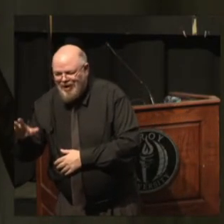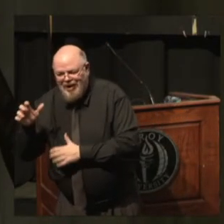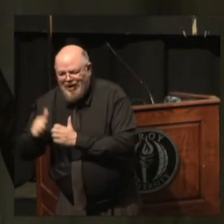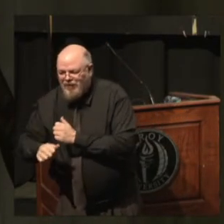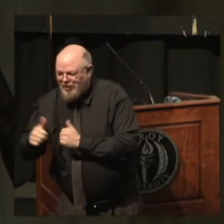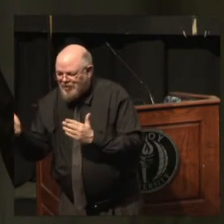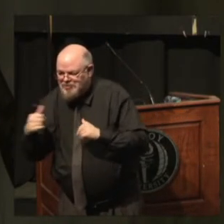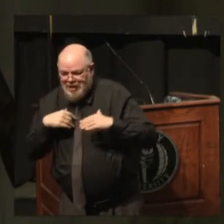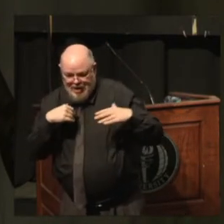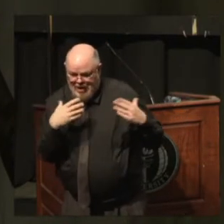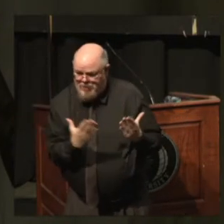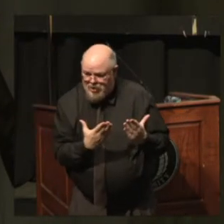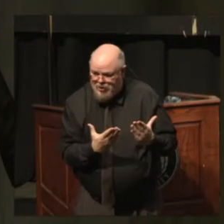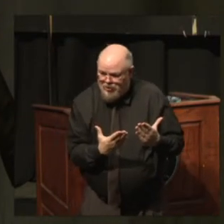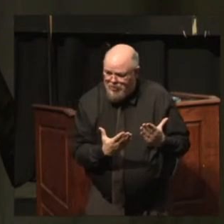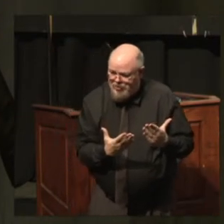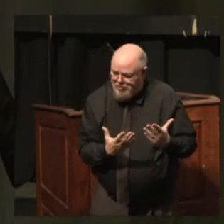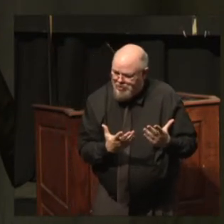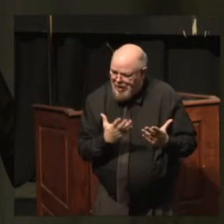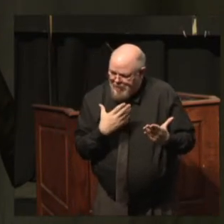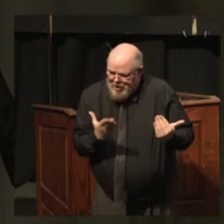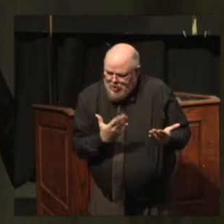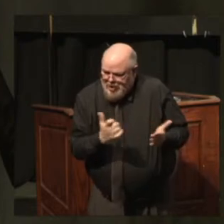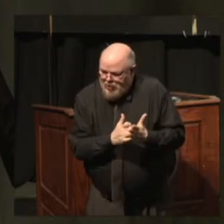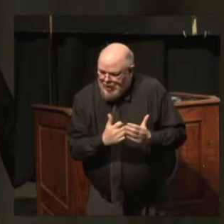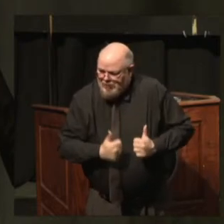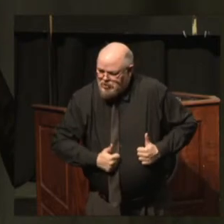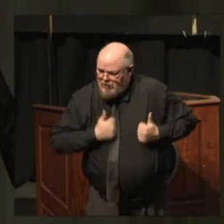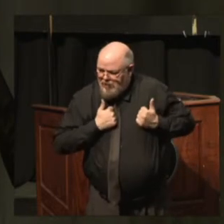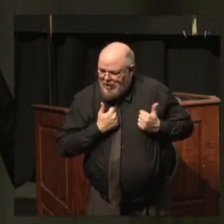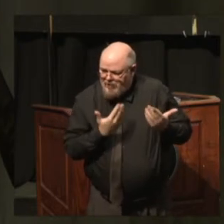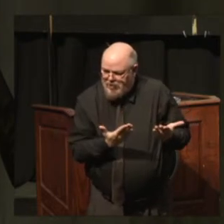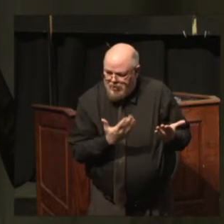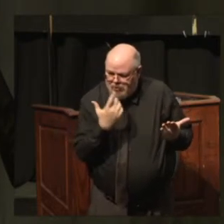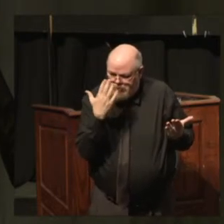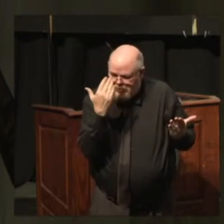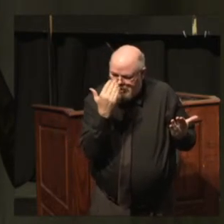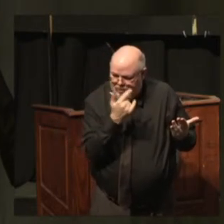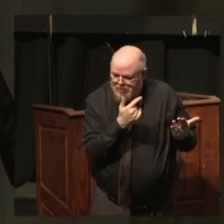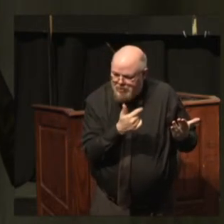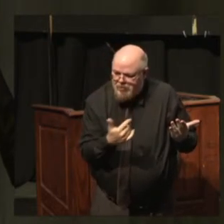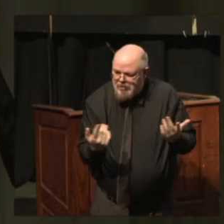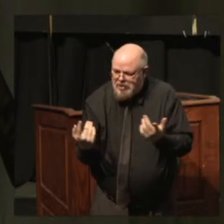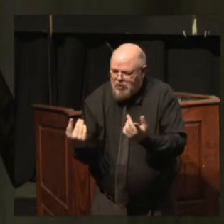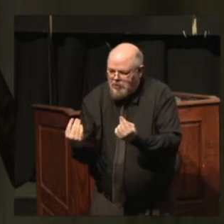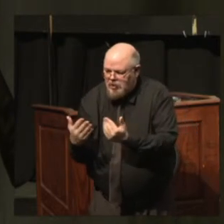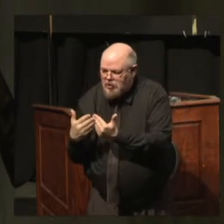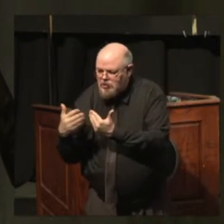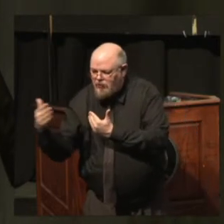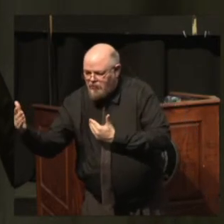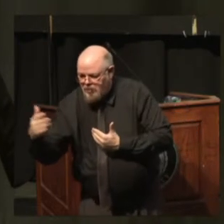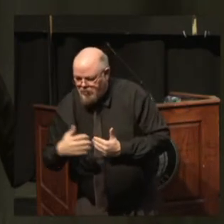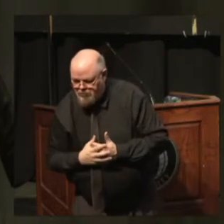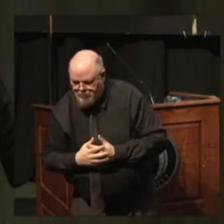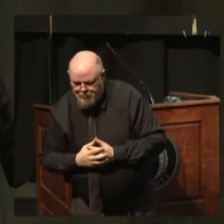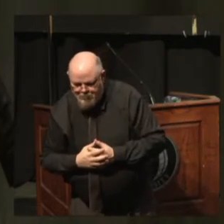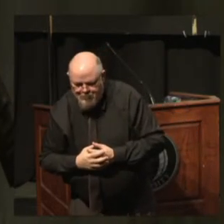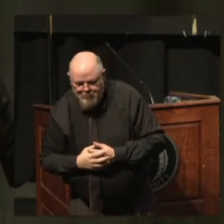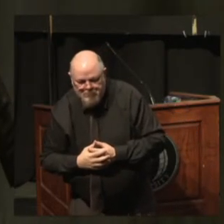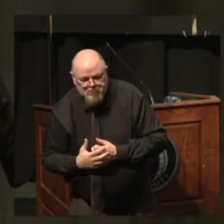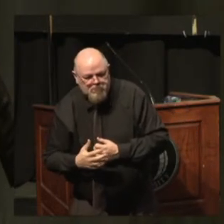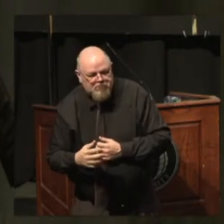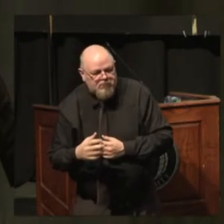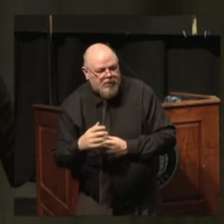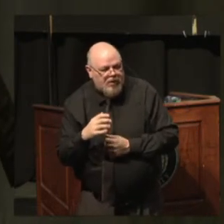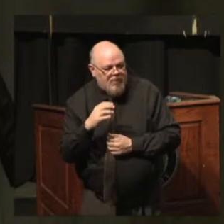And yet I told you that when you answer that question, other questions can occur. Here's the other part about ICU. Found out at